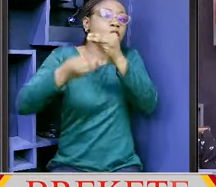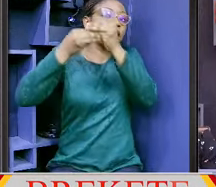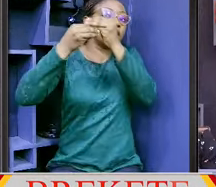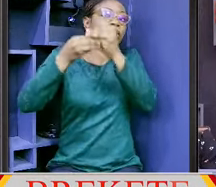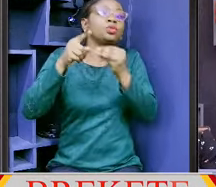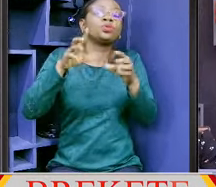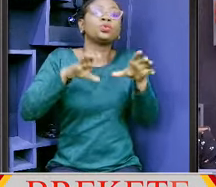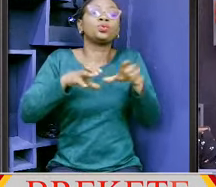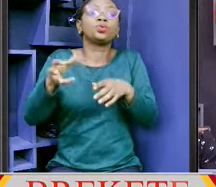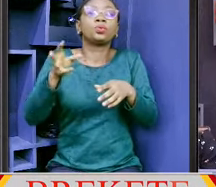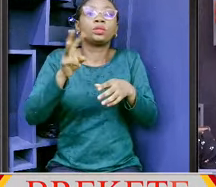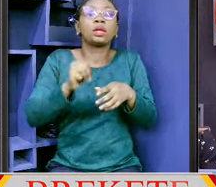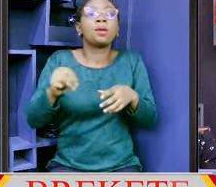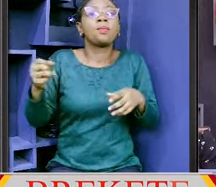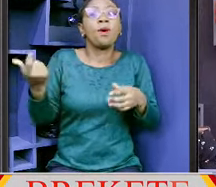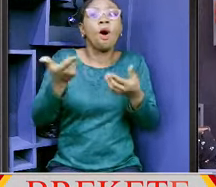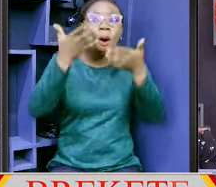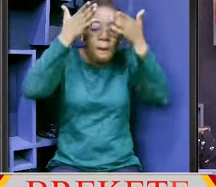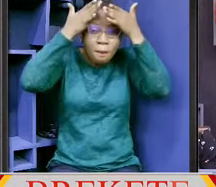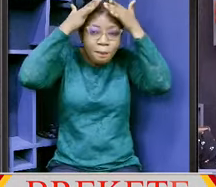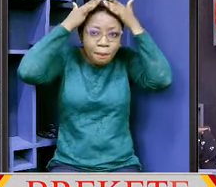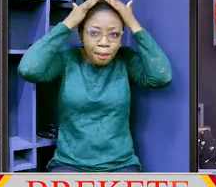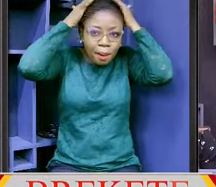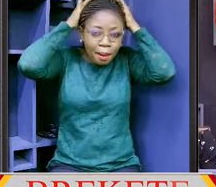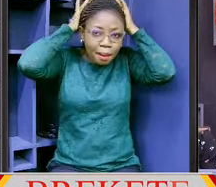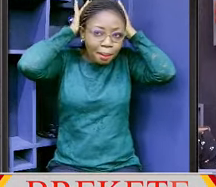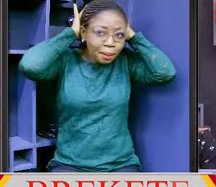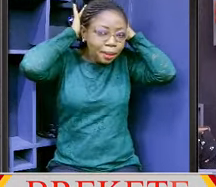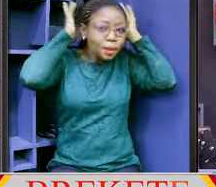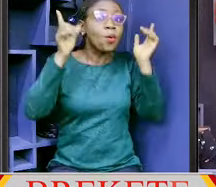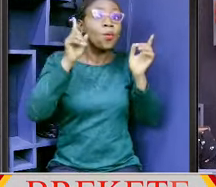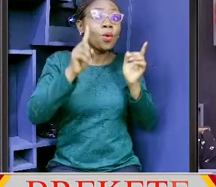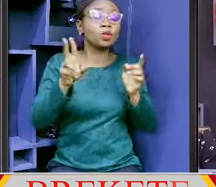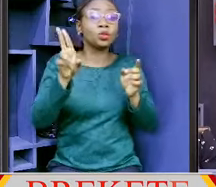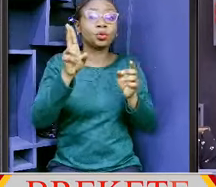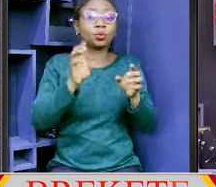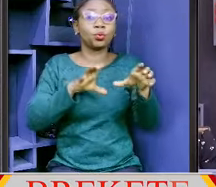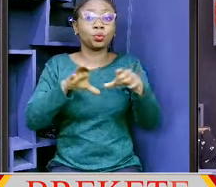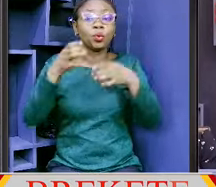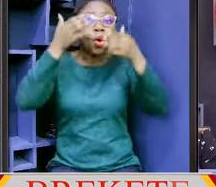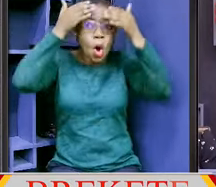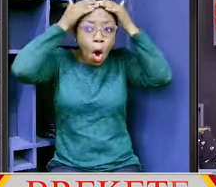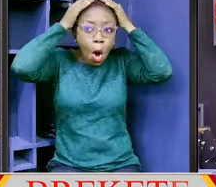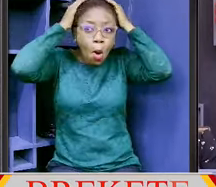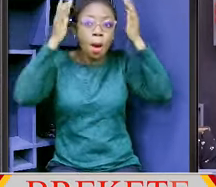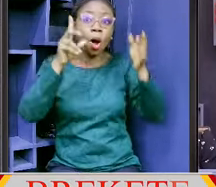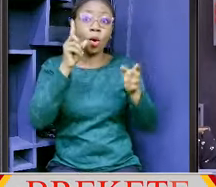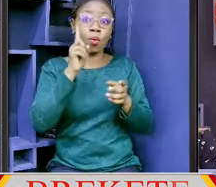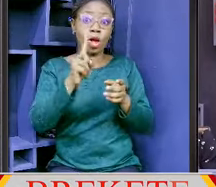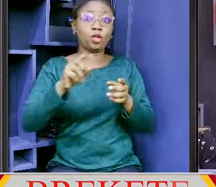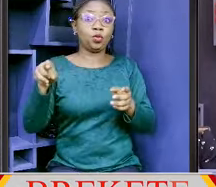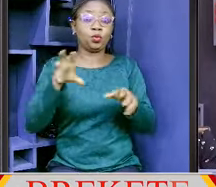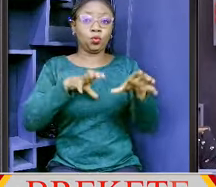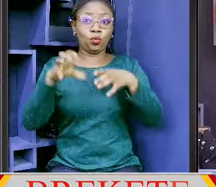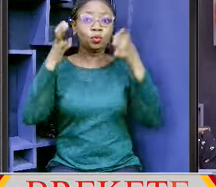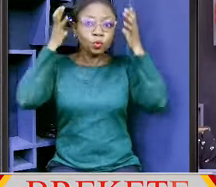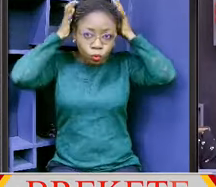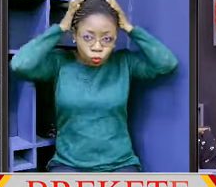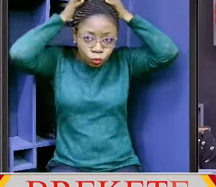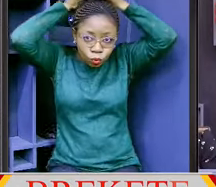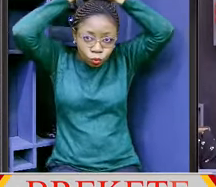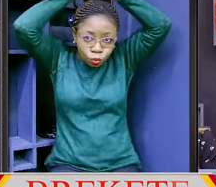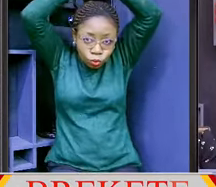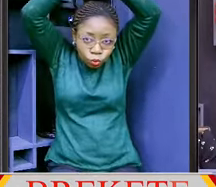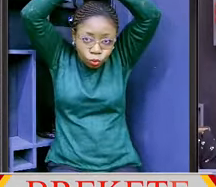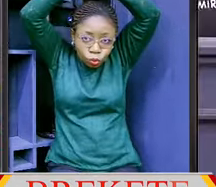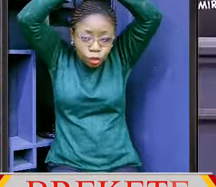You go do them all gather back. Hmm. Okay, sir. One you go do all gather back, one you go do shuku. Okay, sir. That way